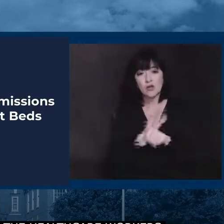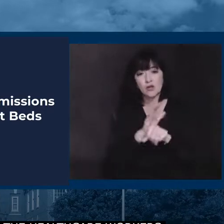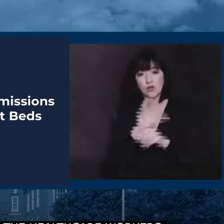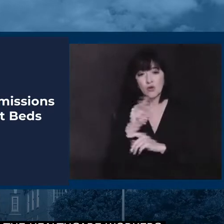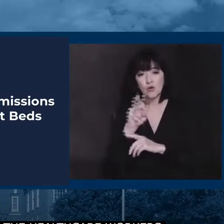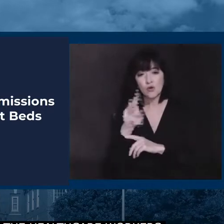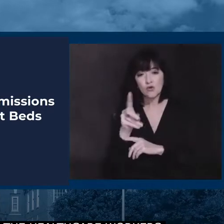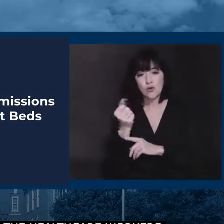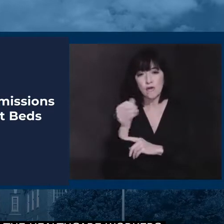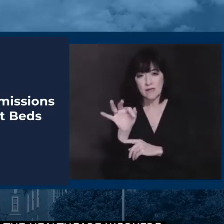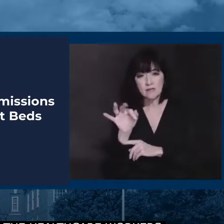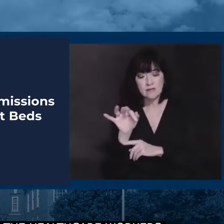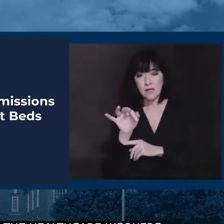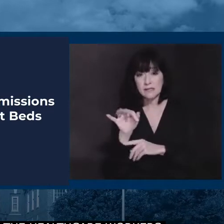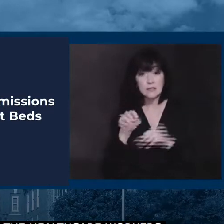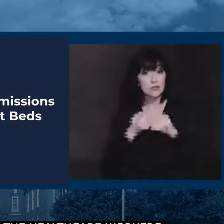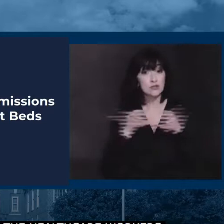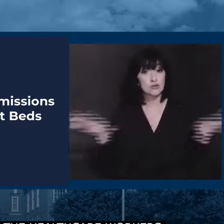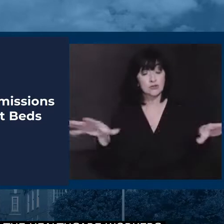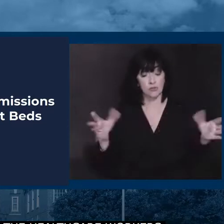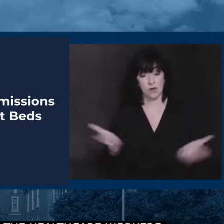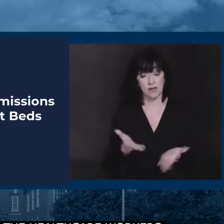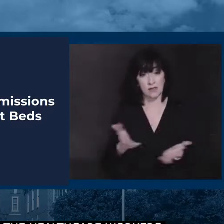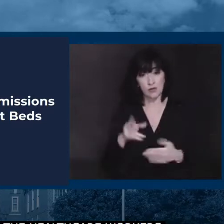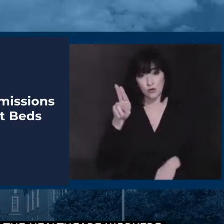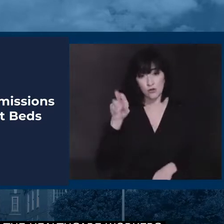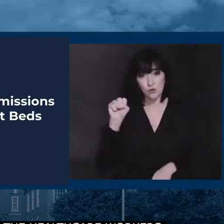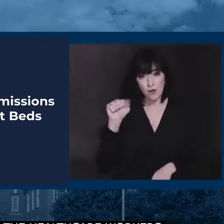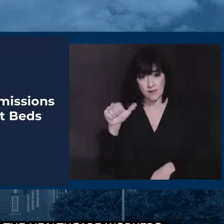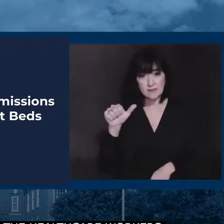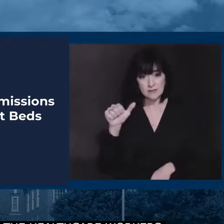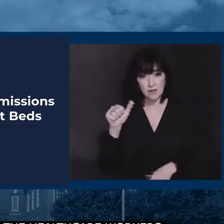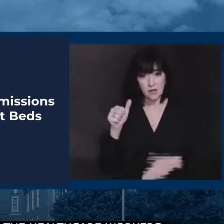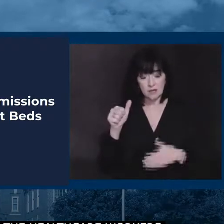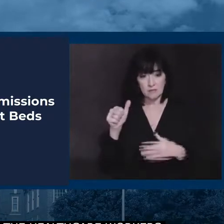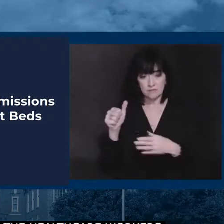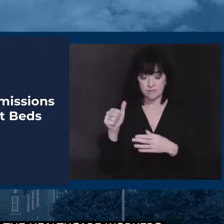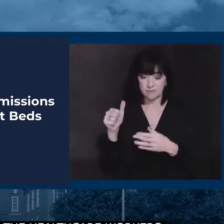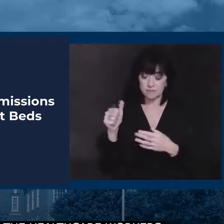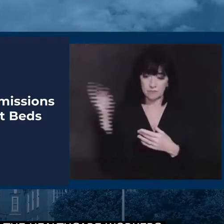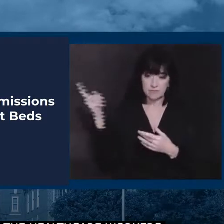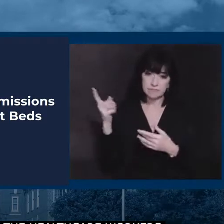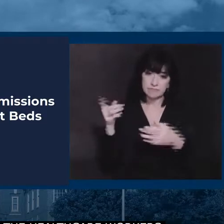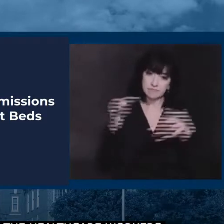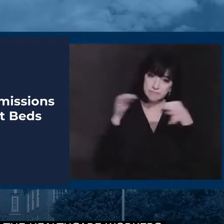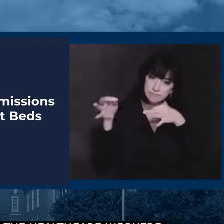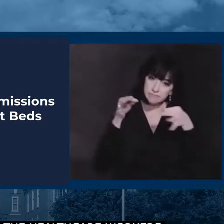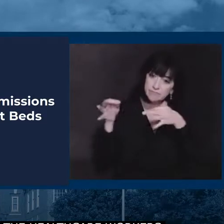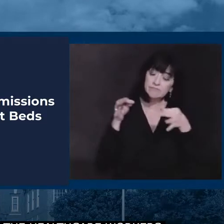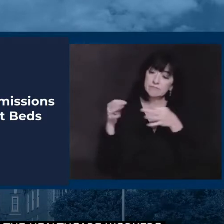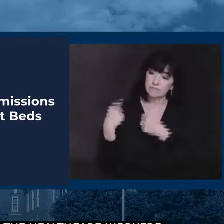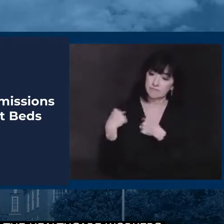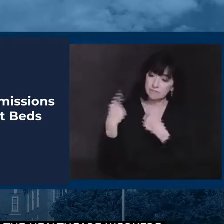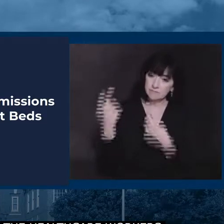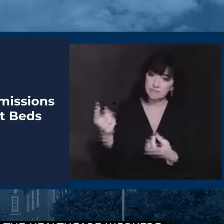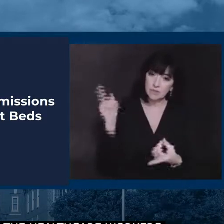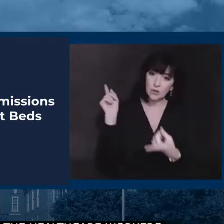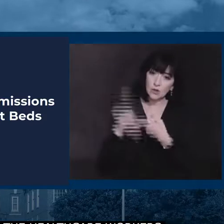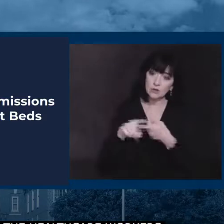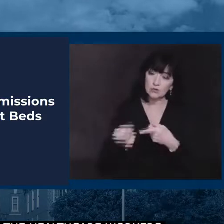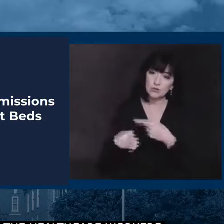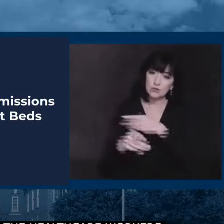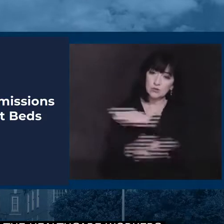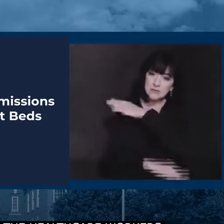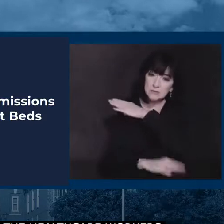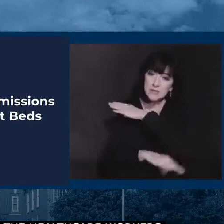across the country through September, October, and November. And I think it's a really good